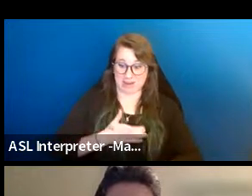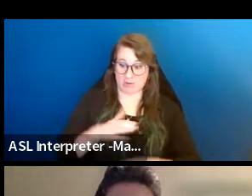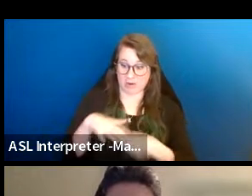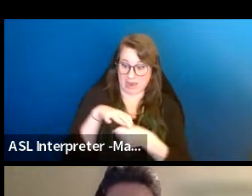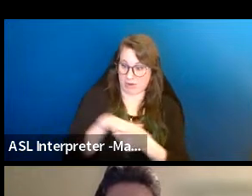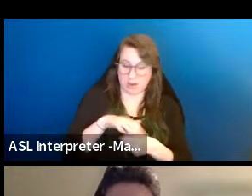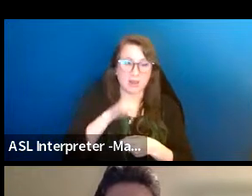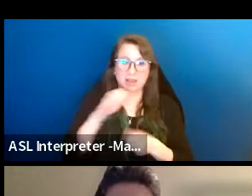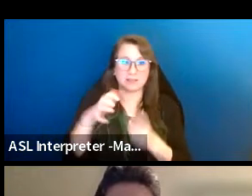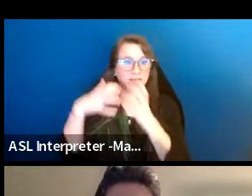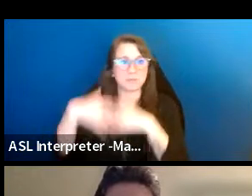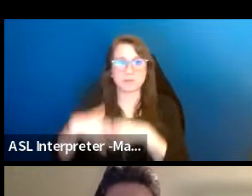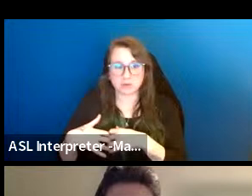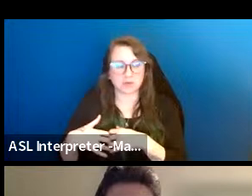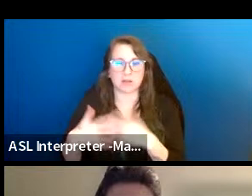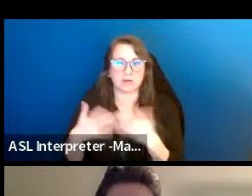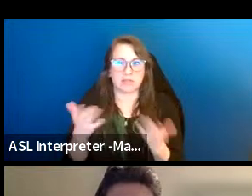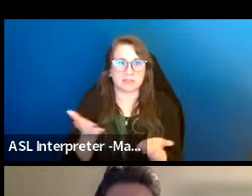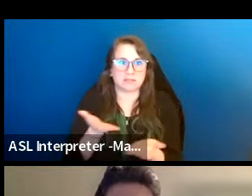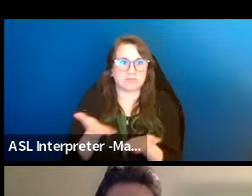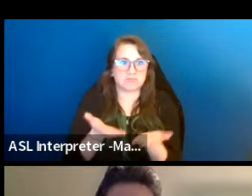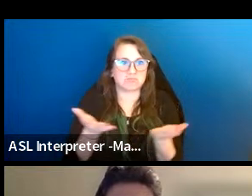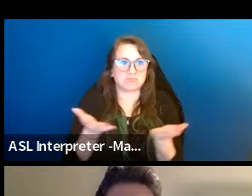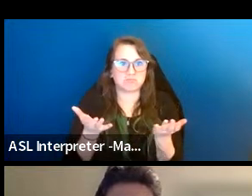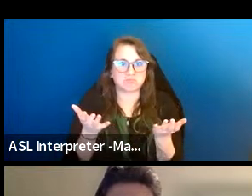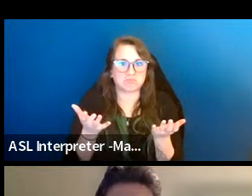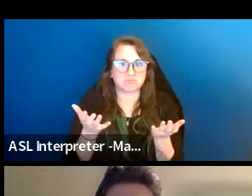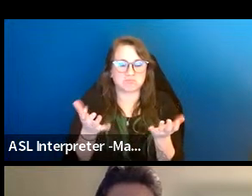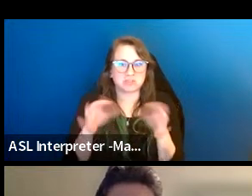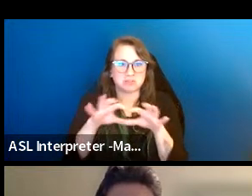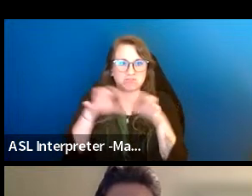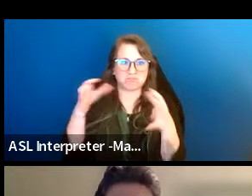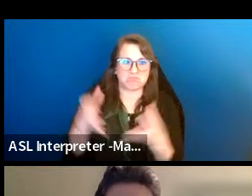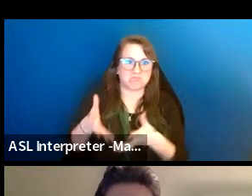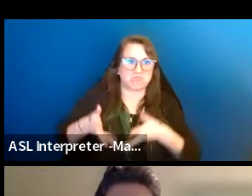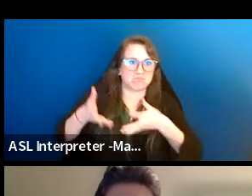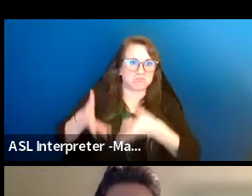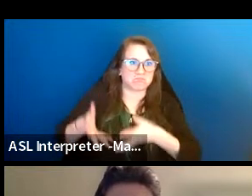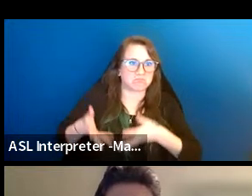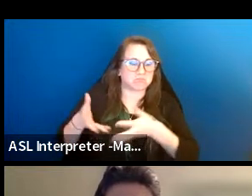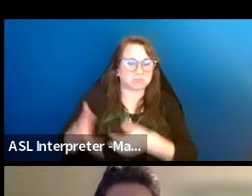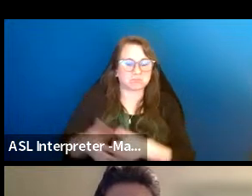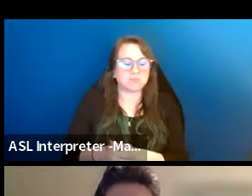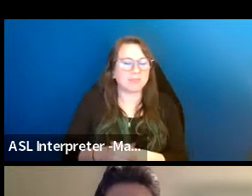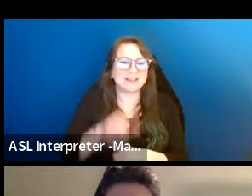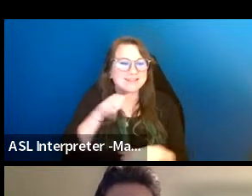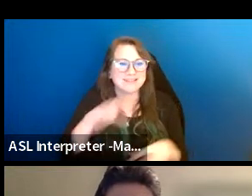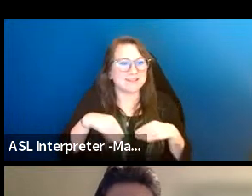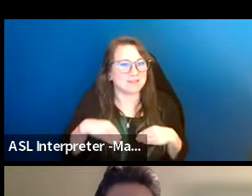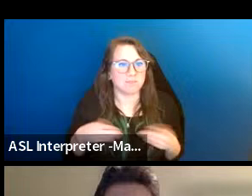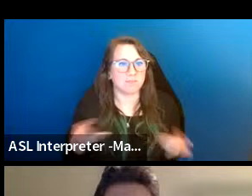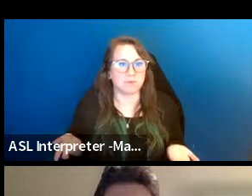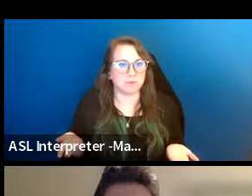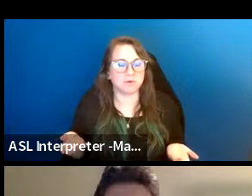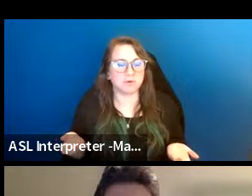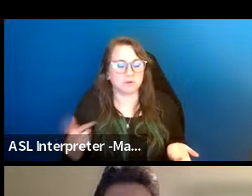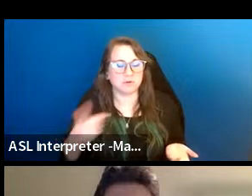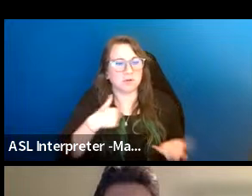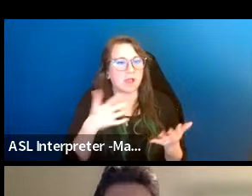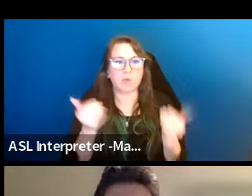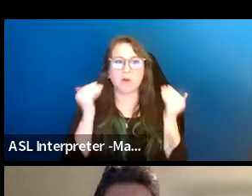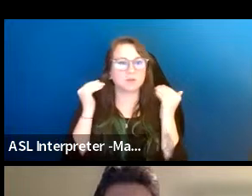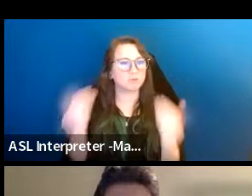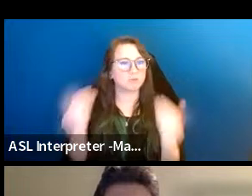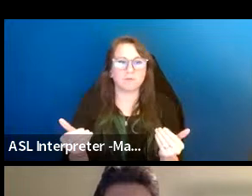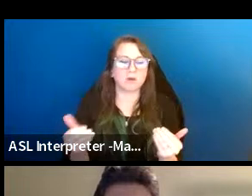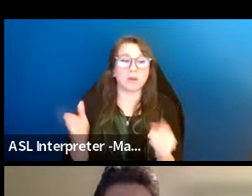been brought down. It's basically a dilapidated shell that's standing here. This is unacceptable. I want to move on from